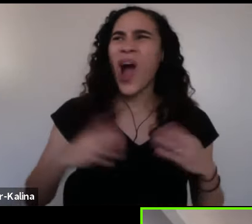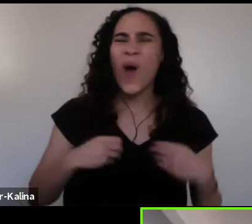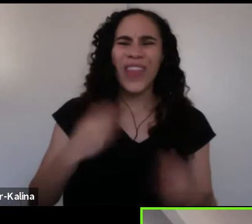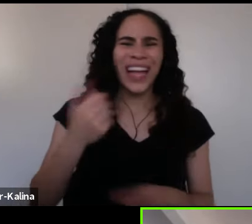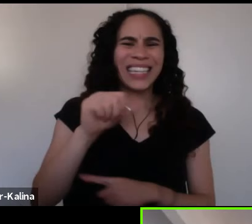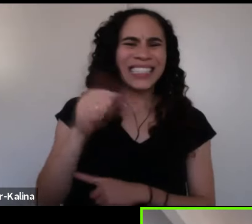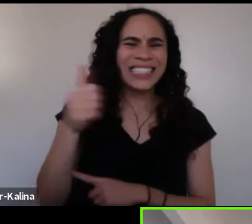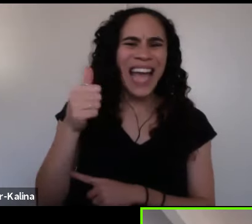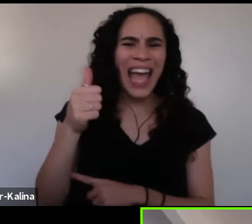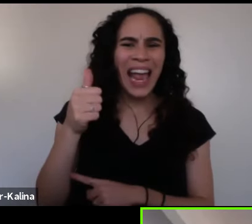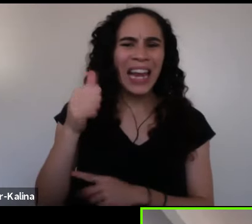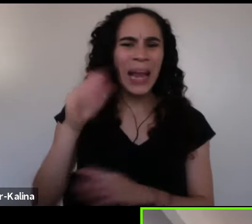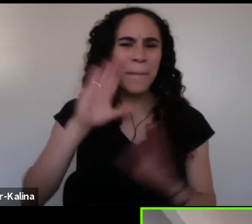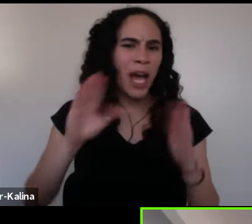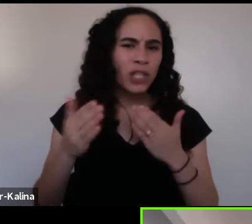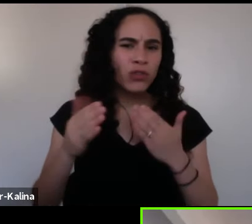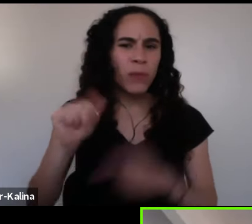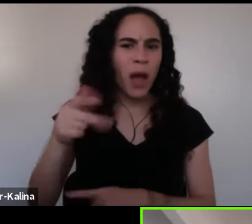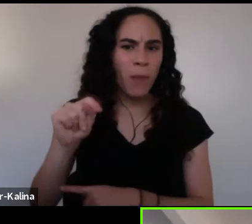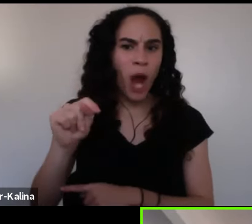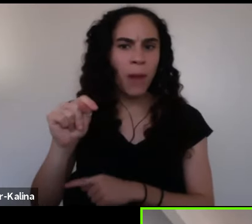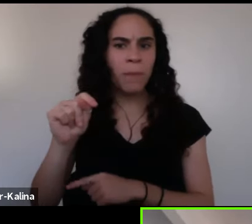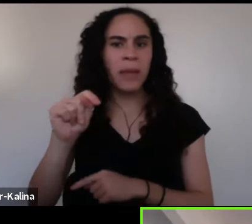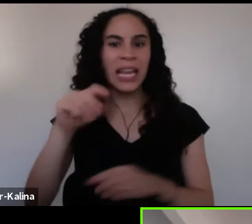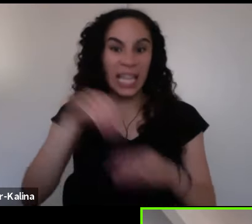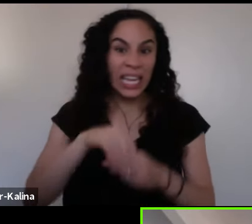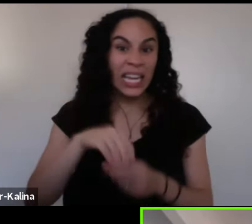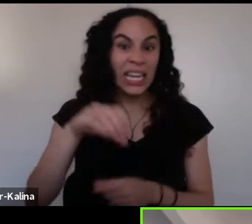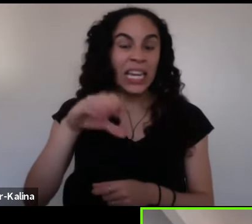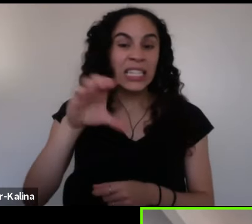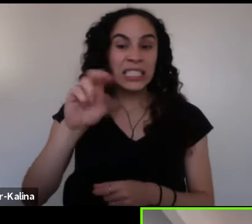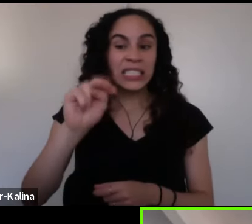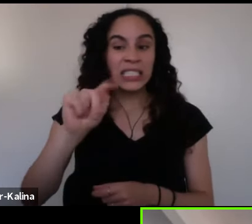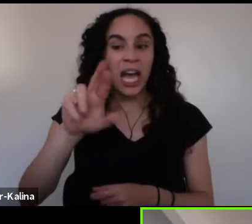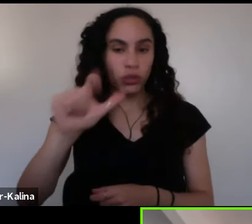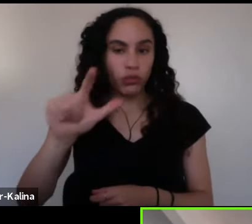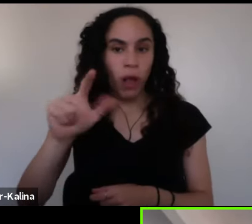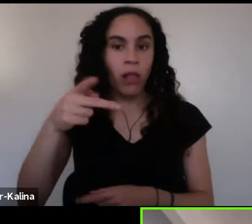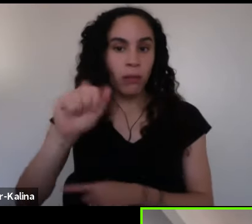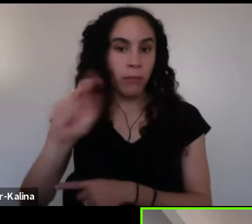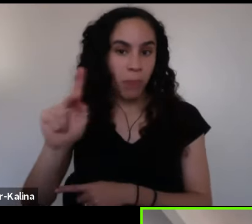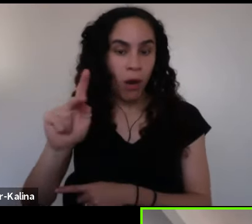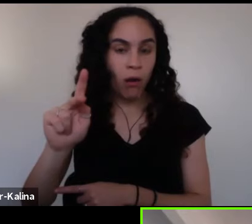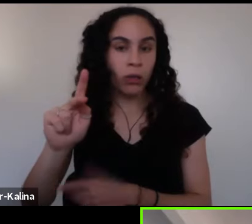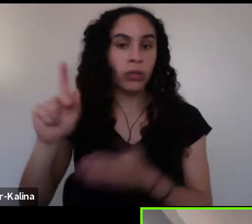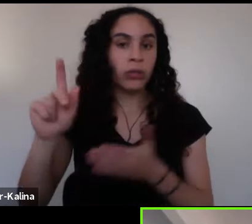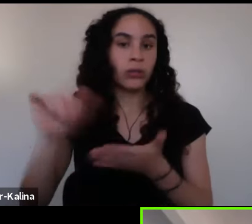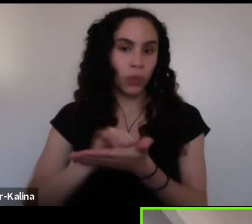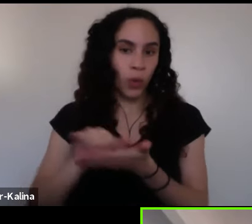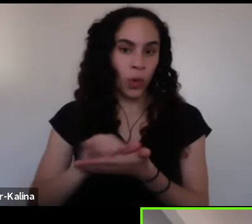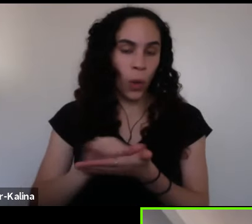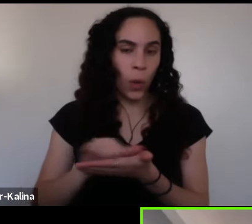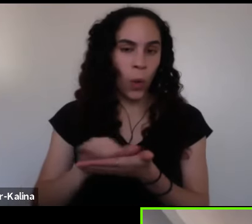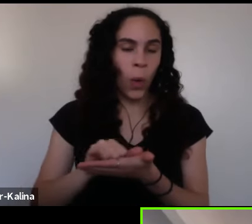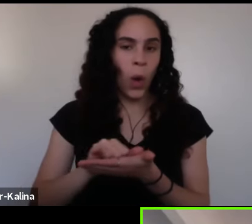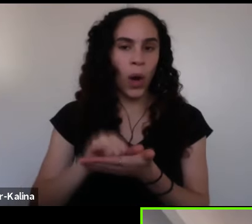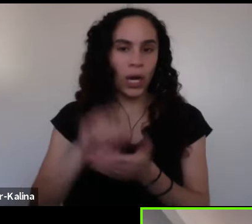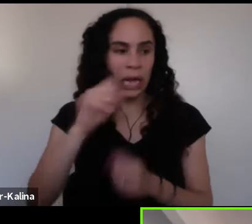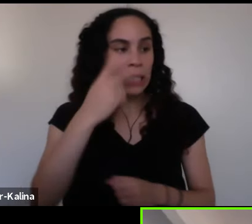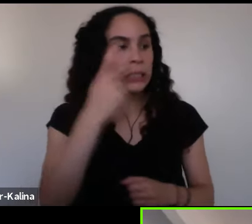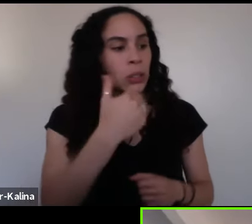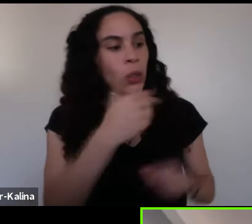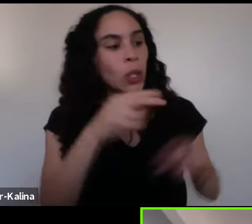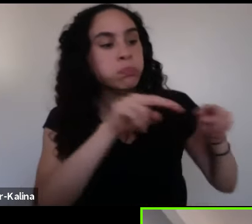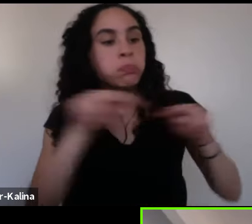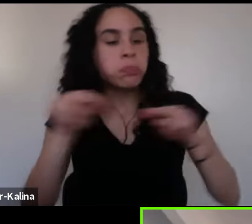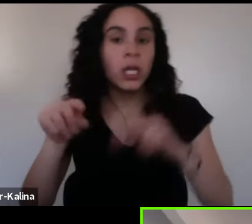overlooks Central Park in New York. I'm just saying that to let you know, like, she came from money. A lot of money. She is